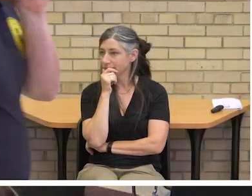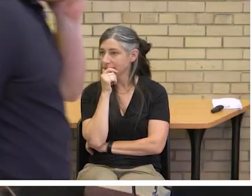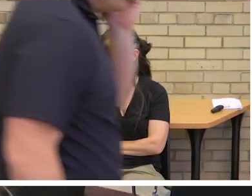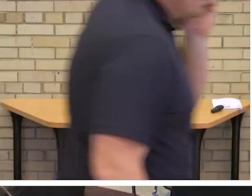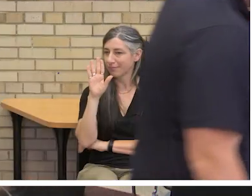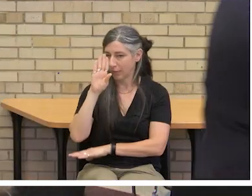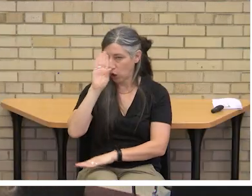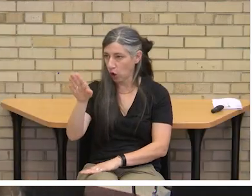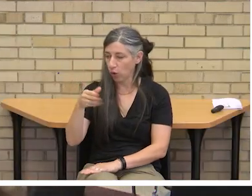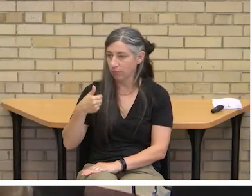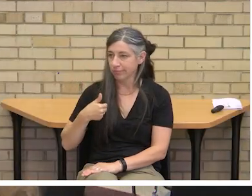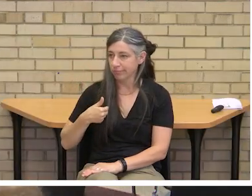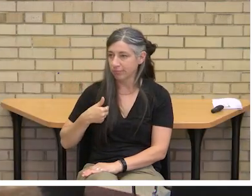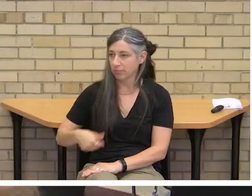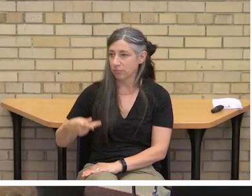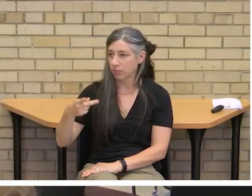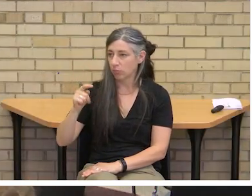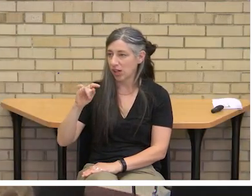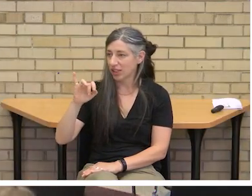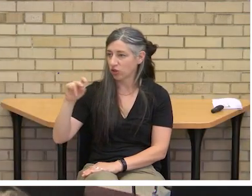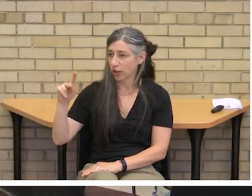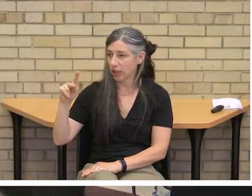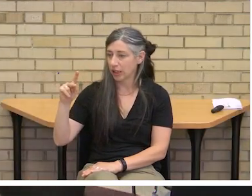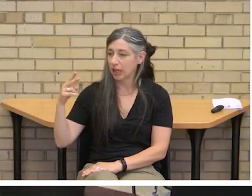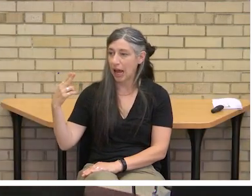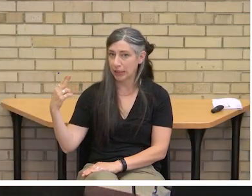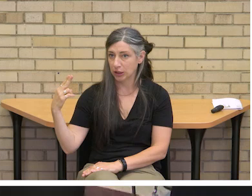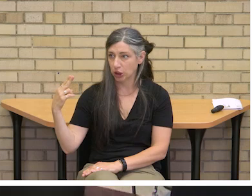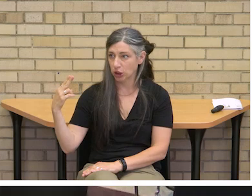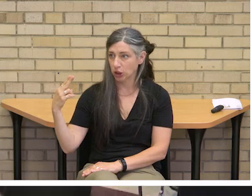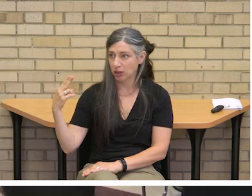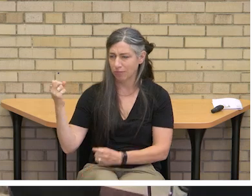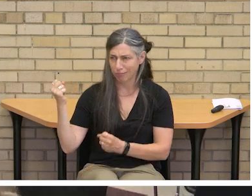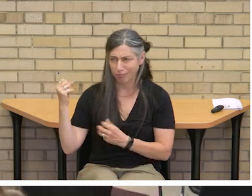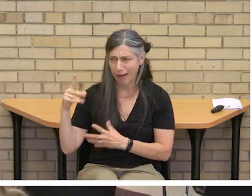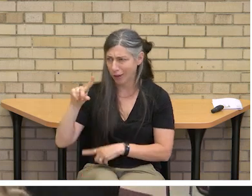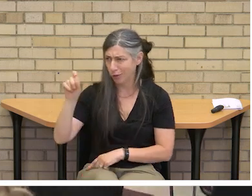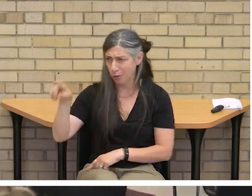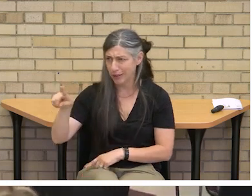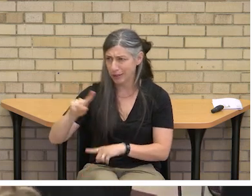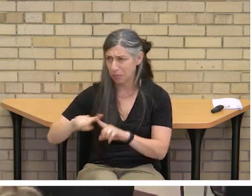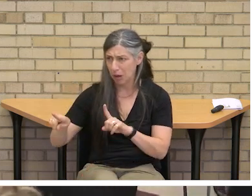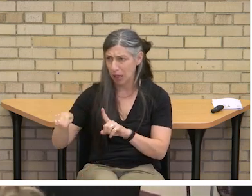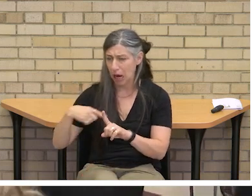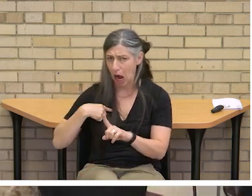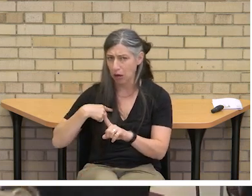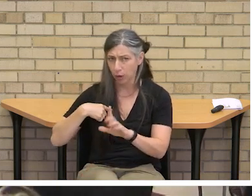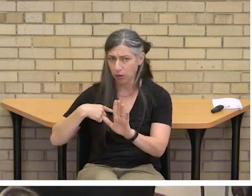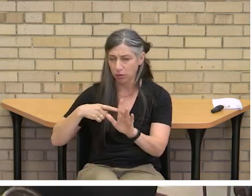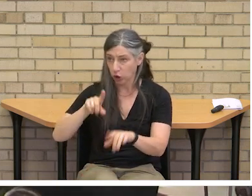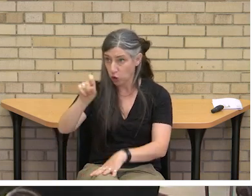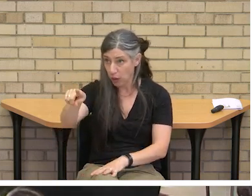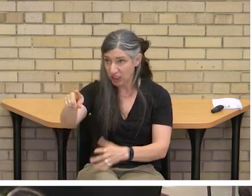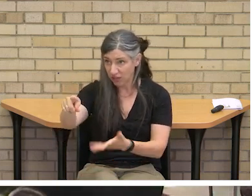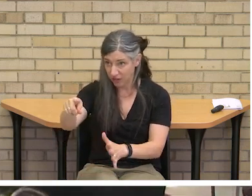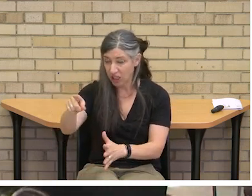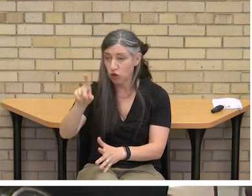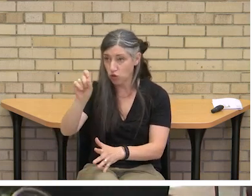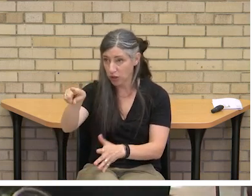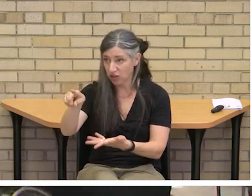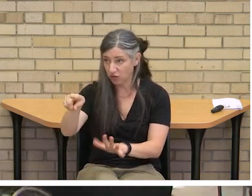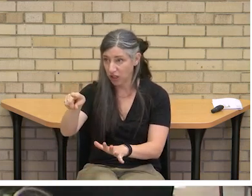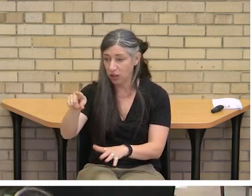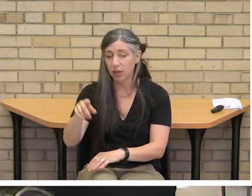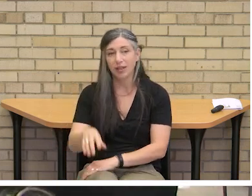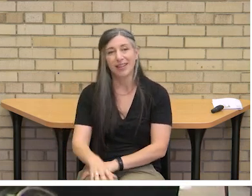Yeah, good evening. I'm Patrick Hassett. I've got a number of questions, but I'll just go through them one at a time, depending upon everyone else's